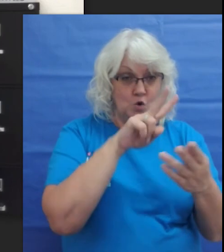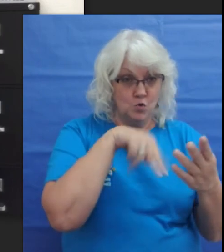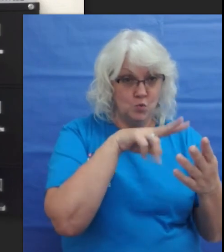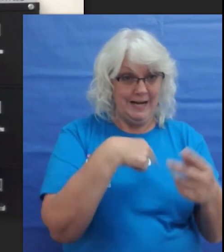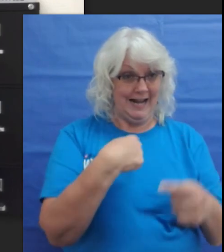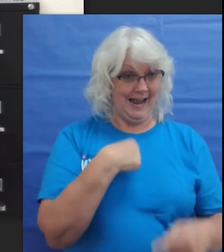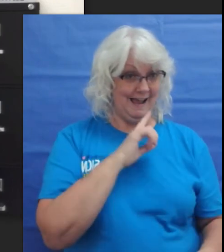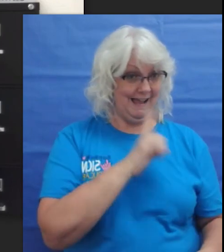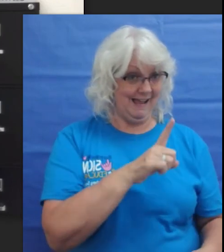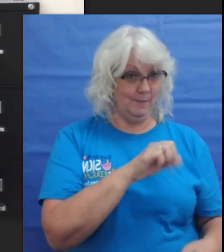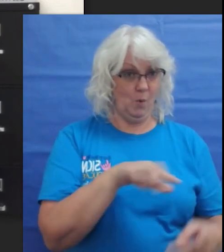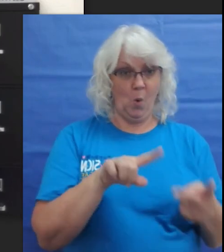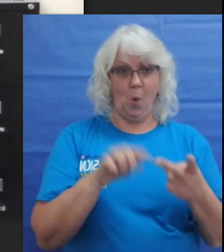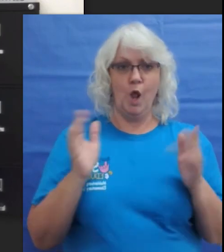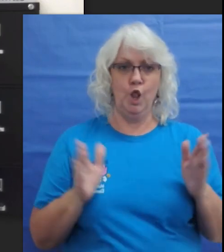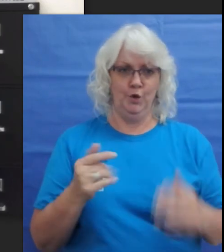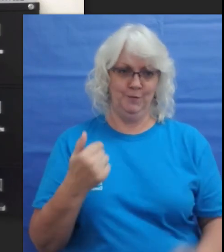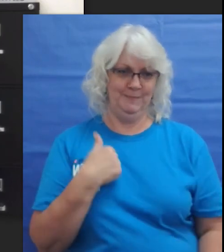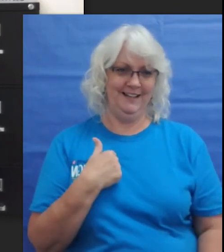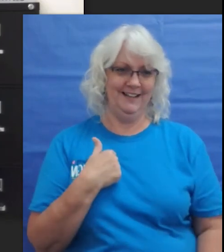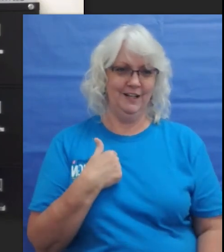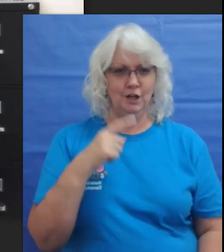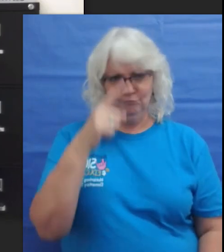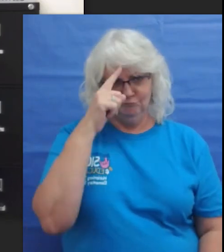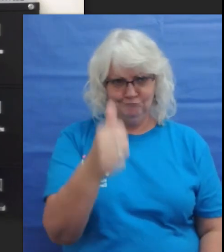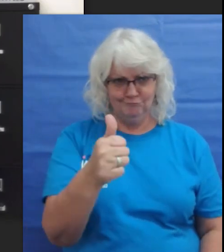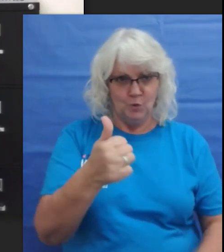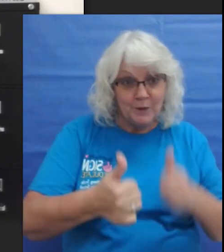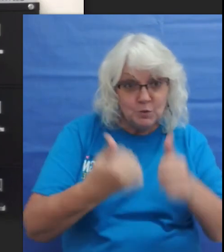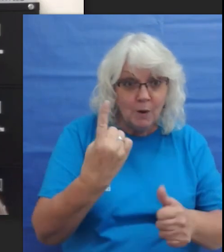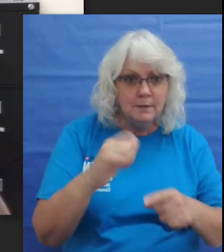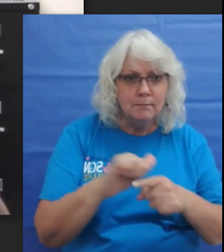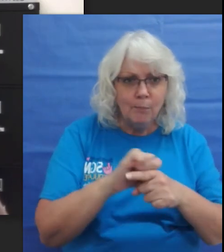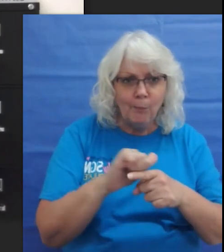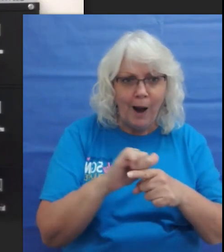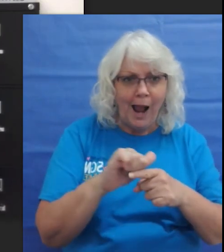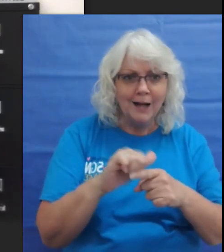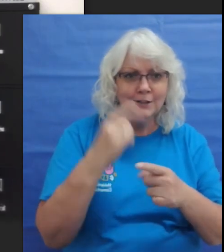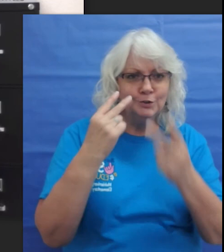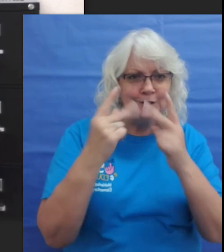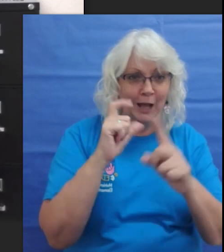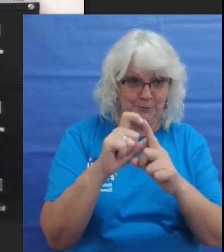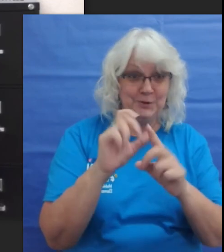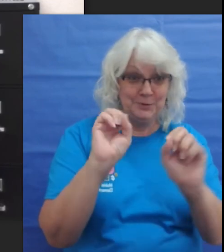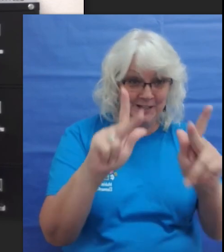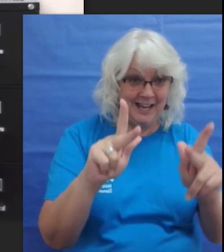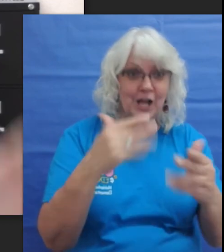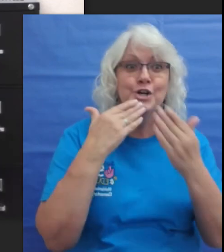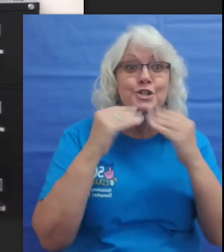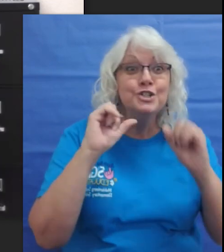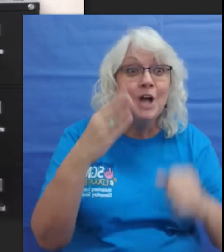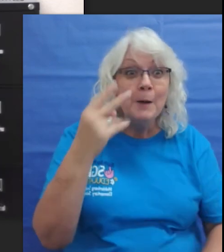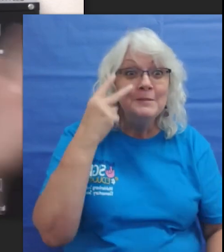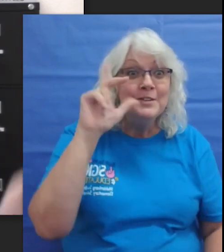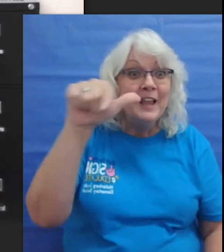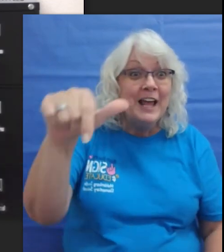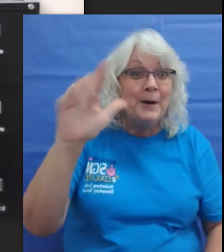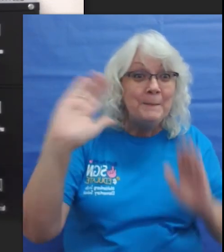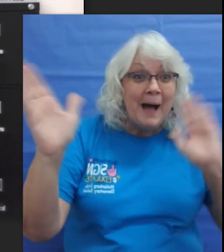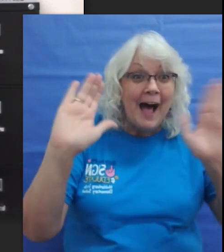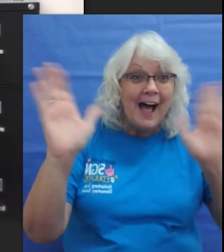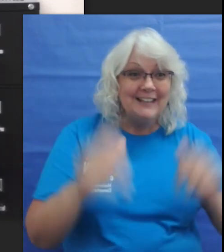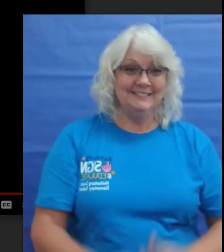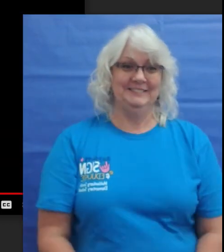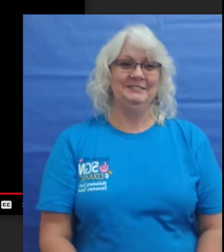Little Me so we can review our sight words, okay? All right, good job, guys. I'll see you later. Bye.